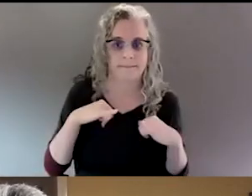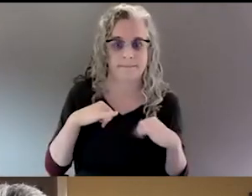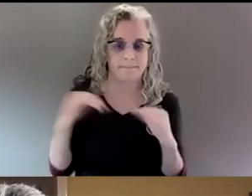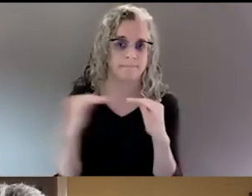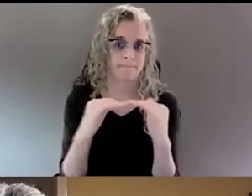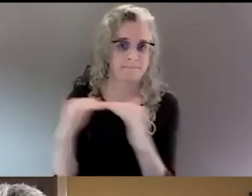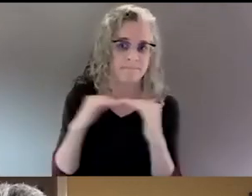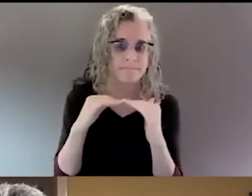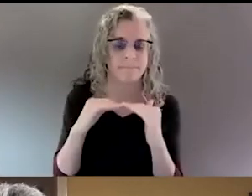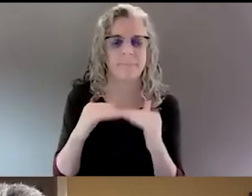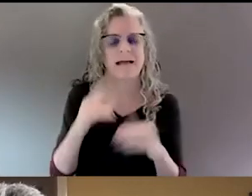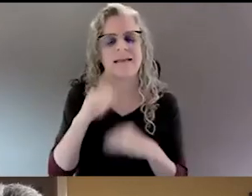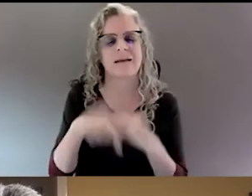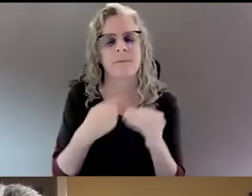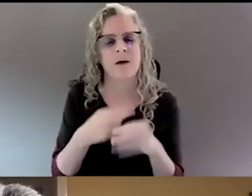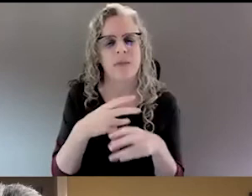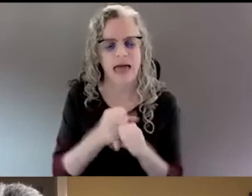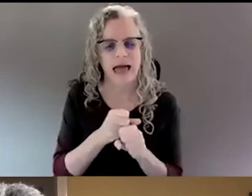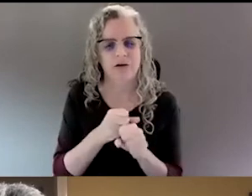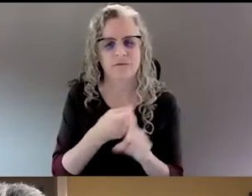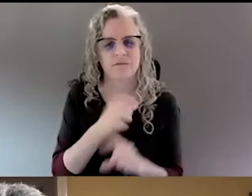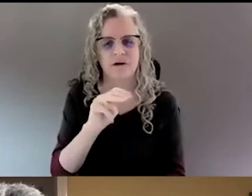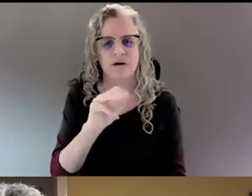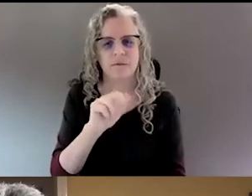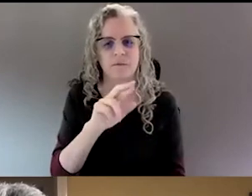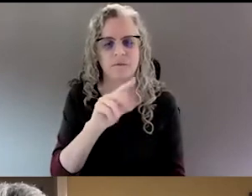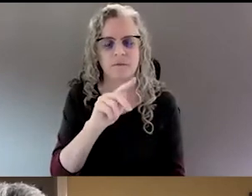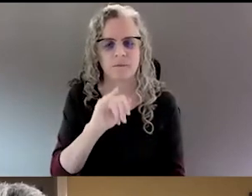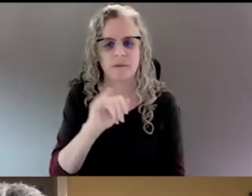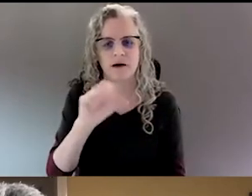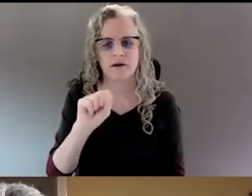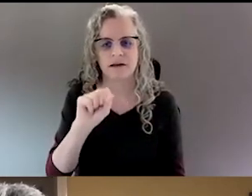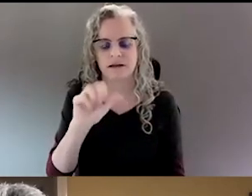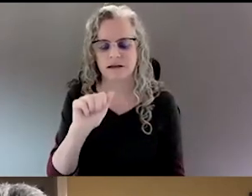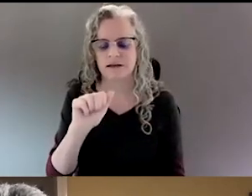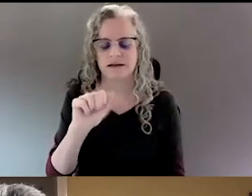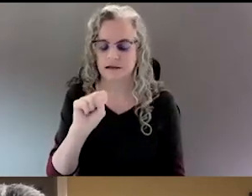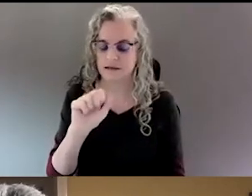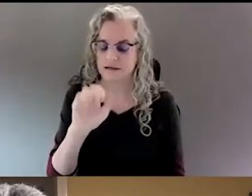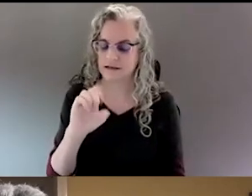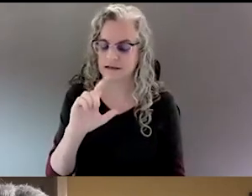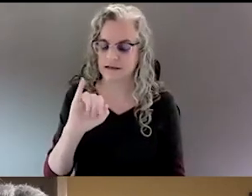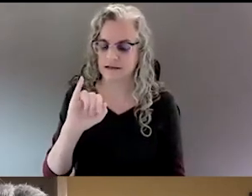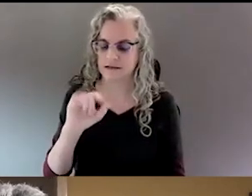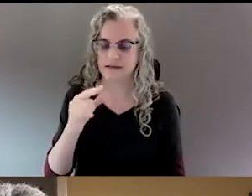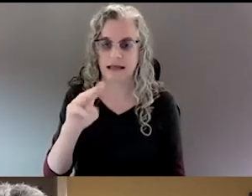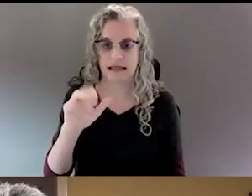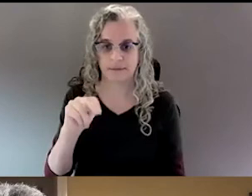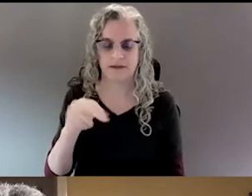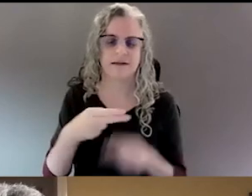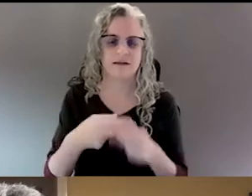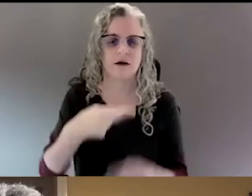that Marty Seligman created for positive psychology called PERMA. It stands for